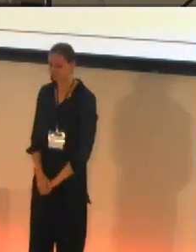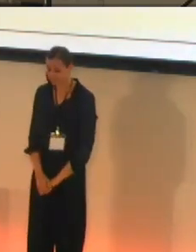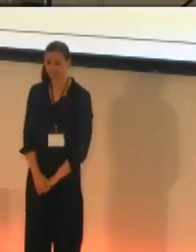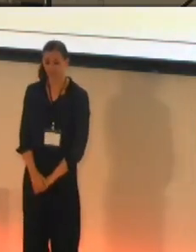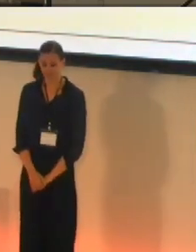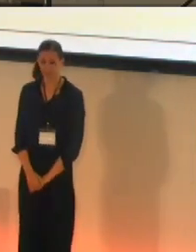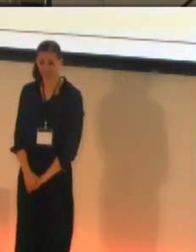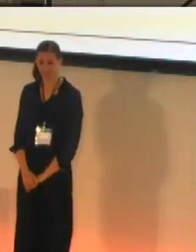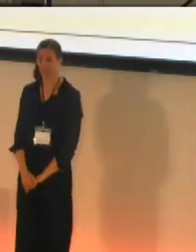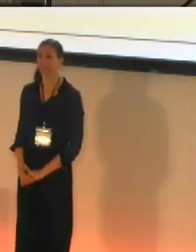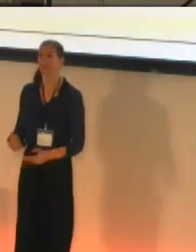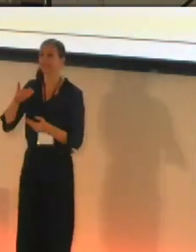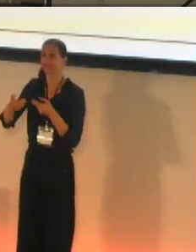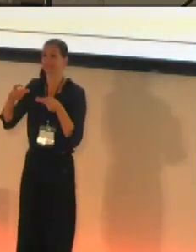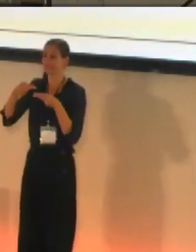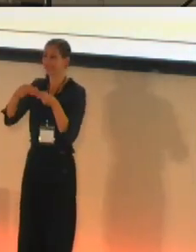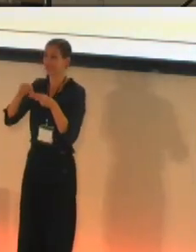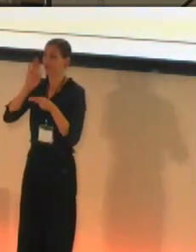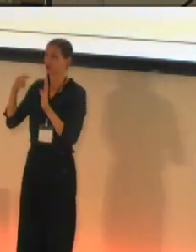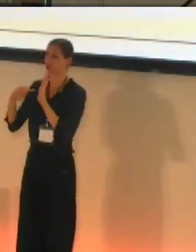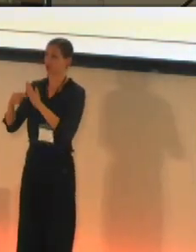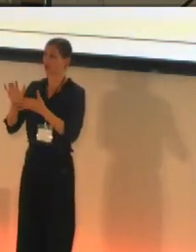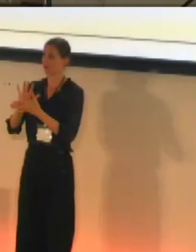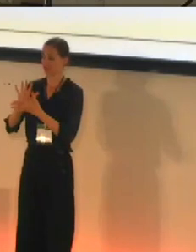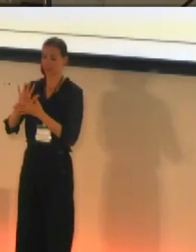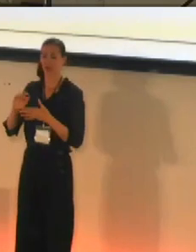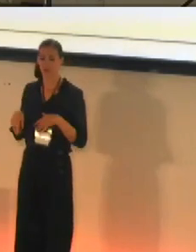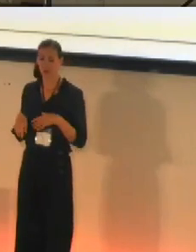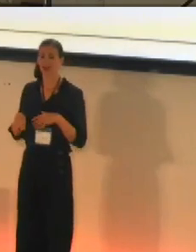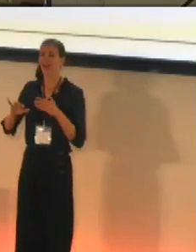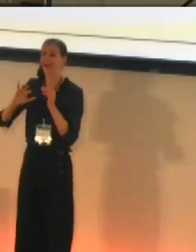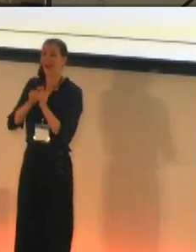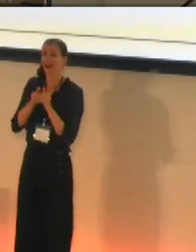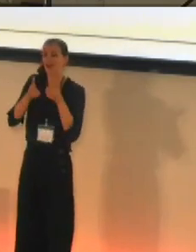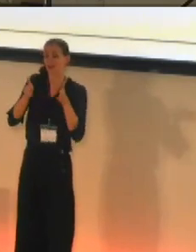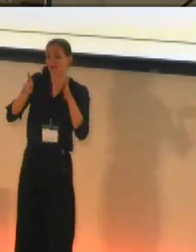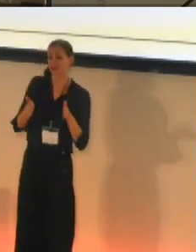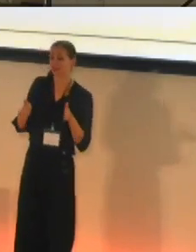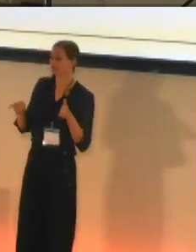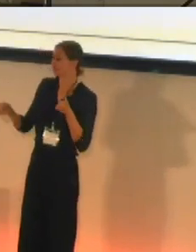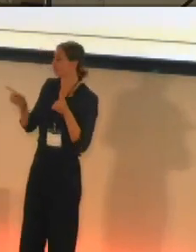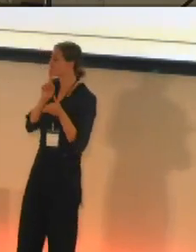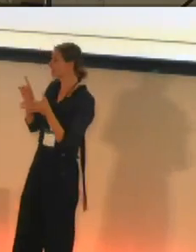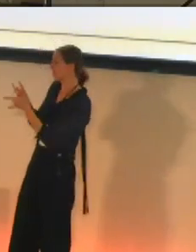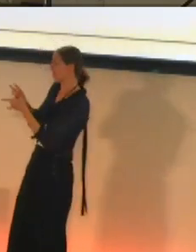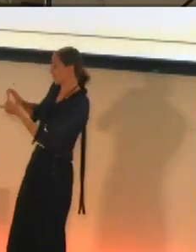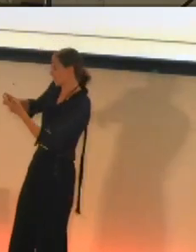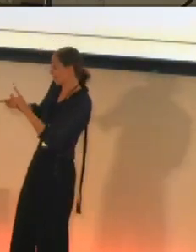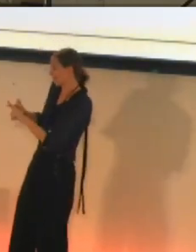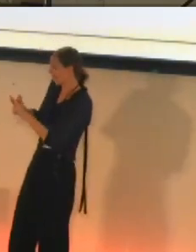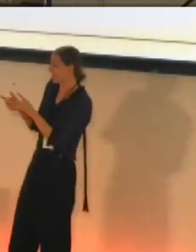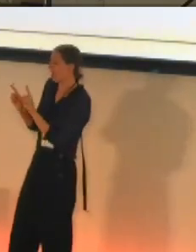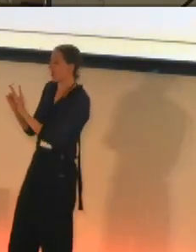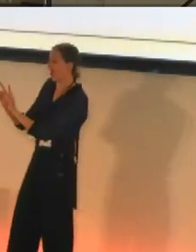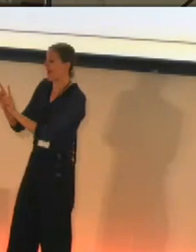slide, we show a video in which John, one of our participants who thought of the guide as a companion, was walking with the guide, came across some people dancing, heard